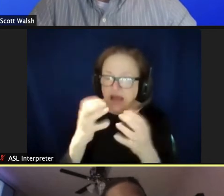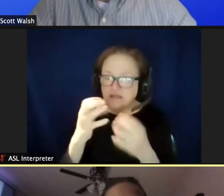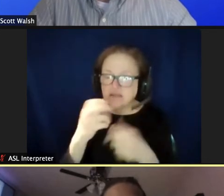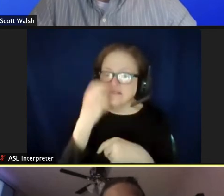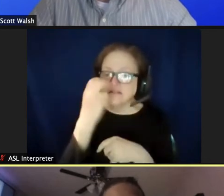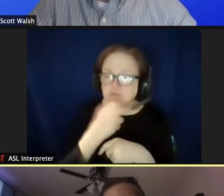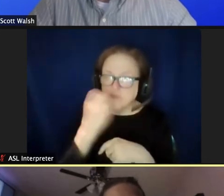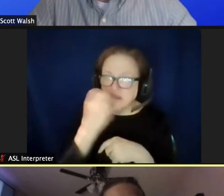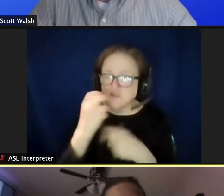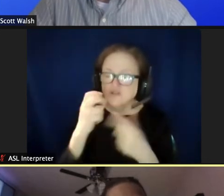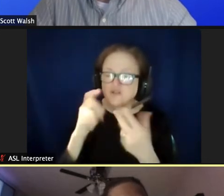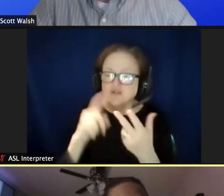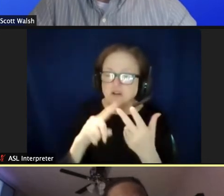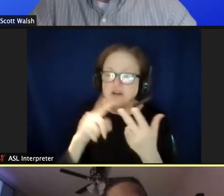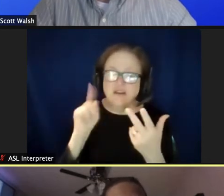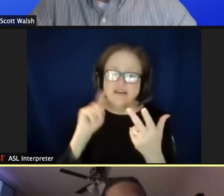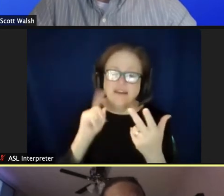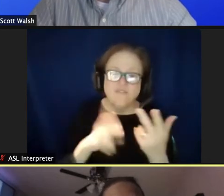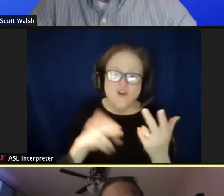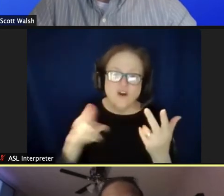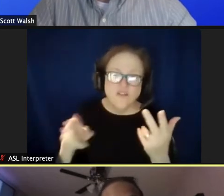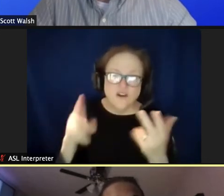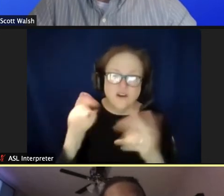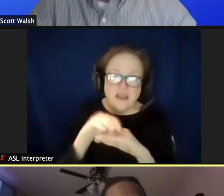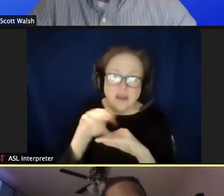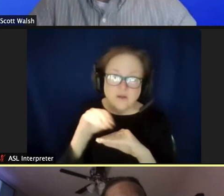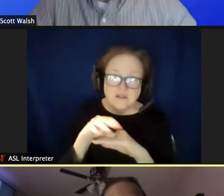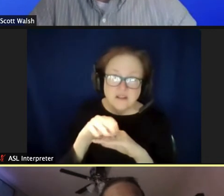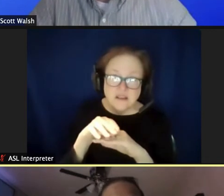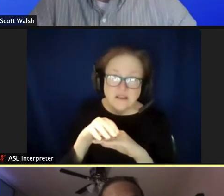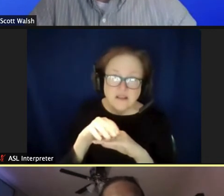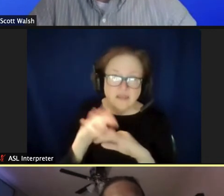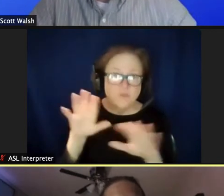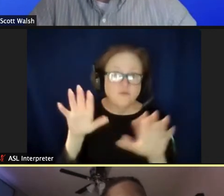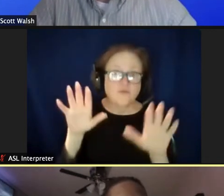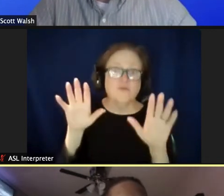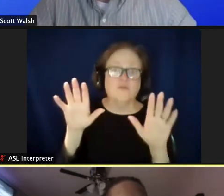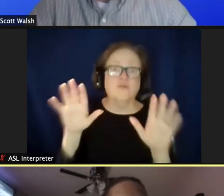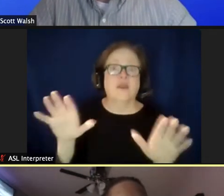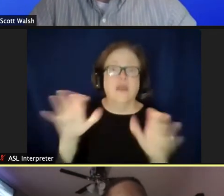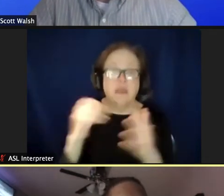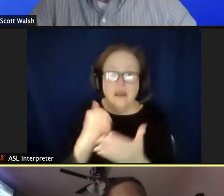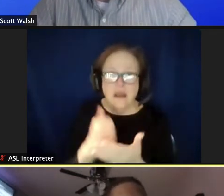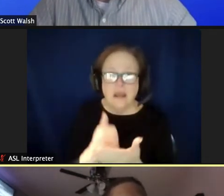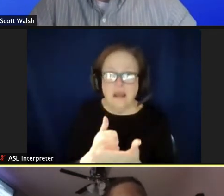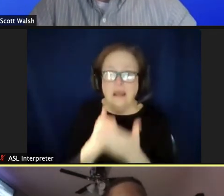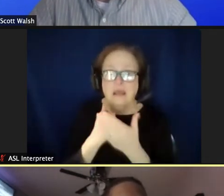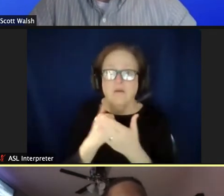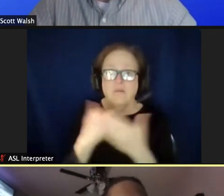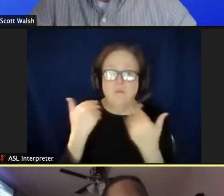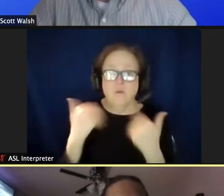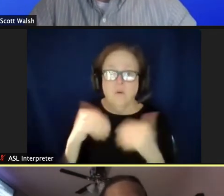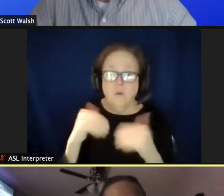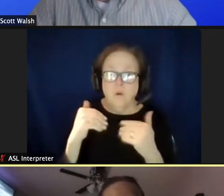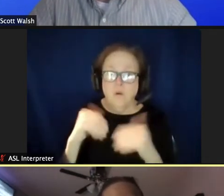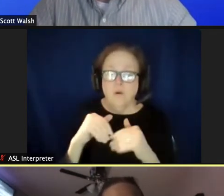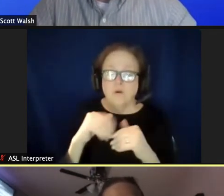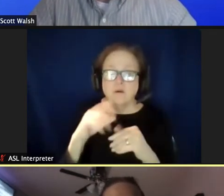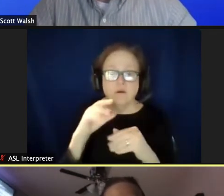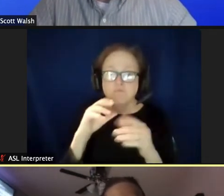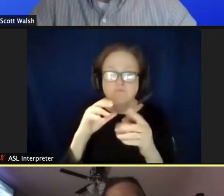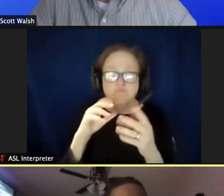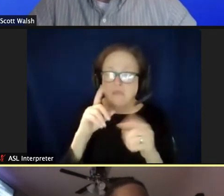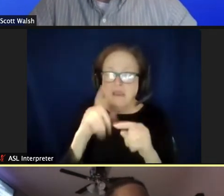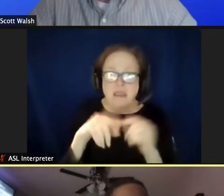had deaf and hard of hearing counseling that made everything that that was a great help. A very, like, no, there's no words to